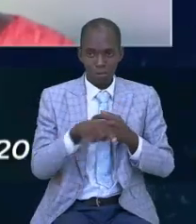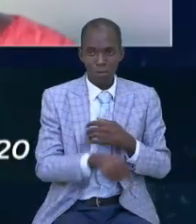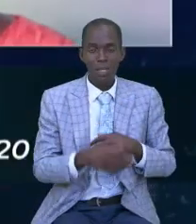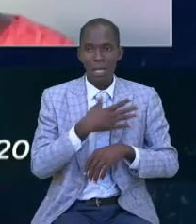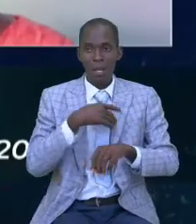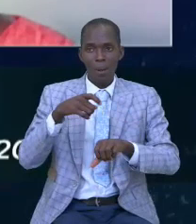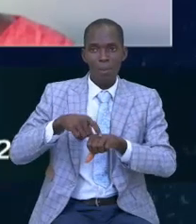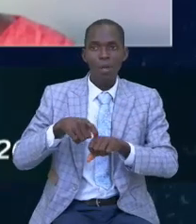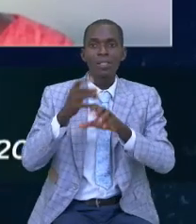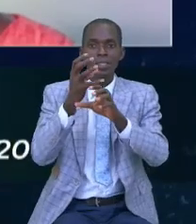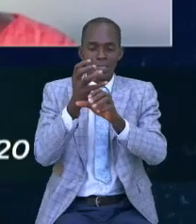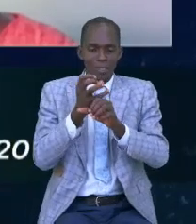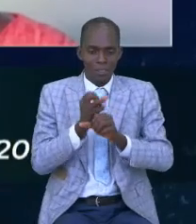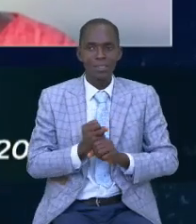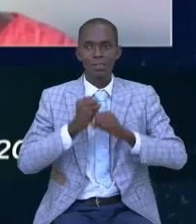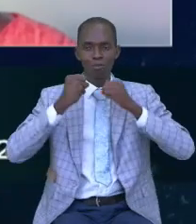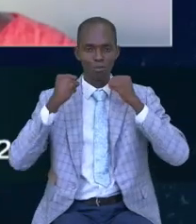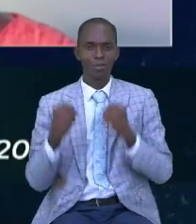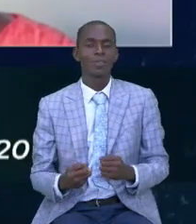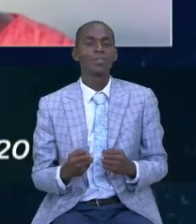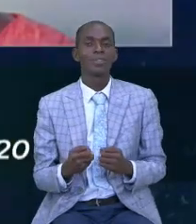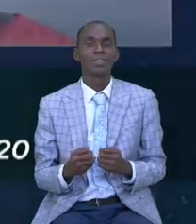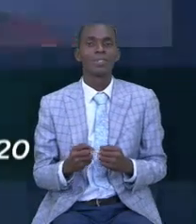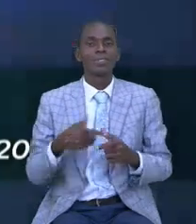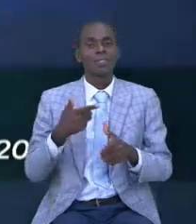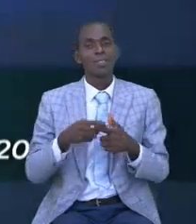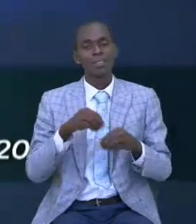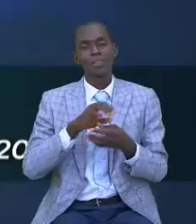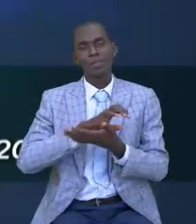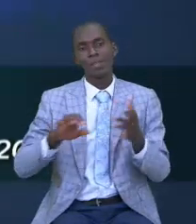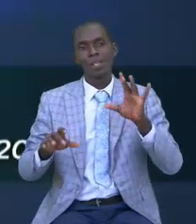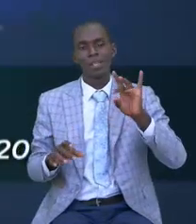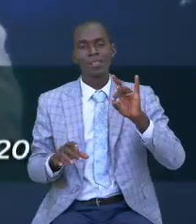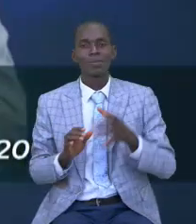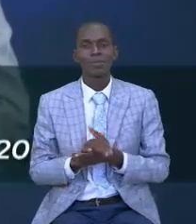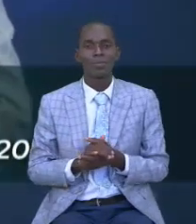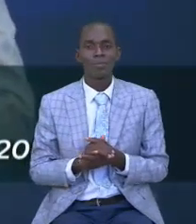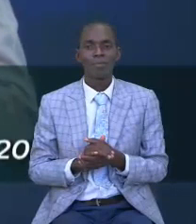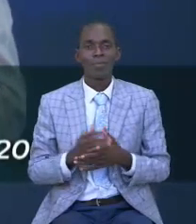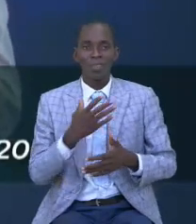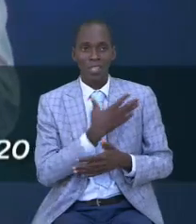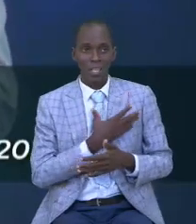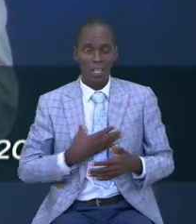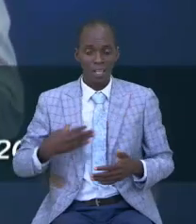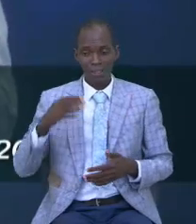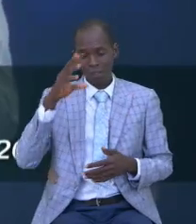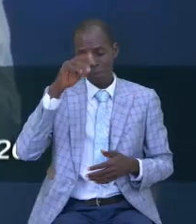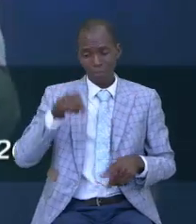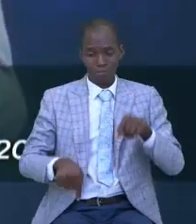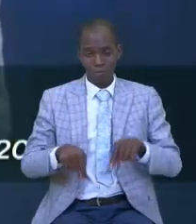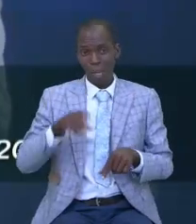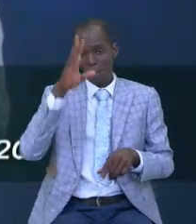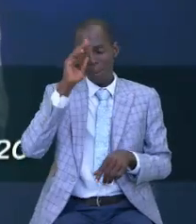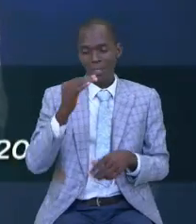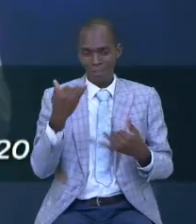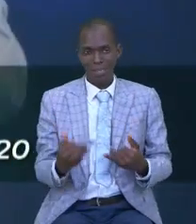bones received strength. Then in verse 8, it says, and he, leaping up,